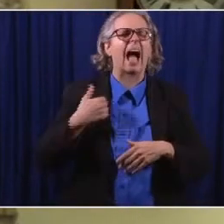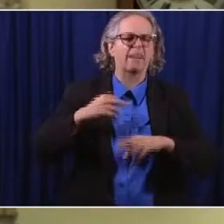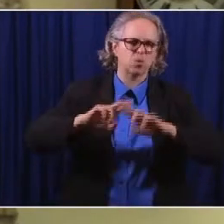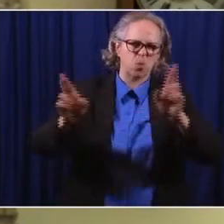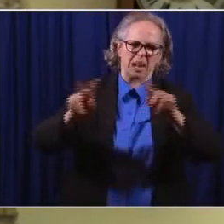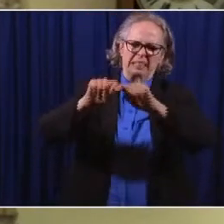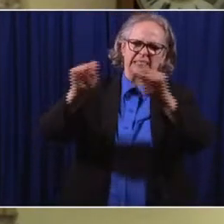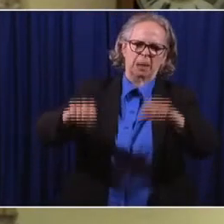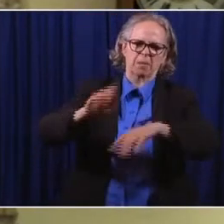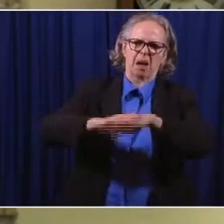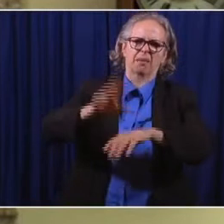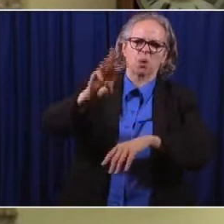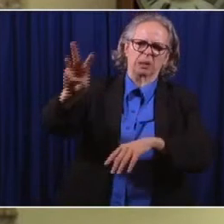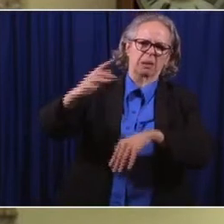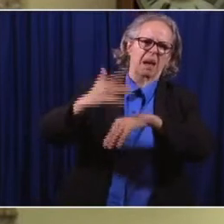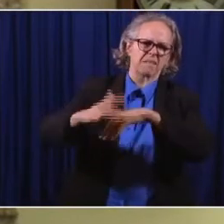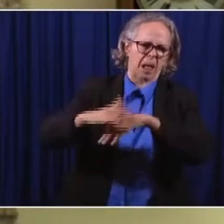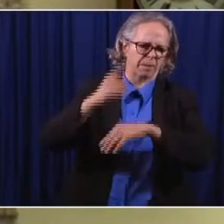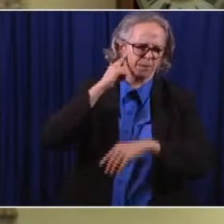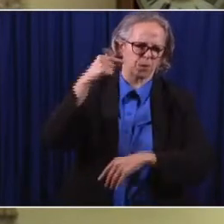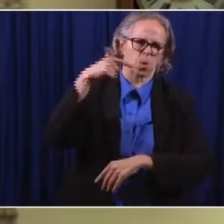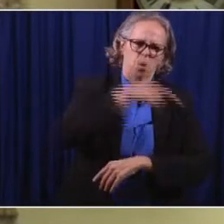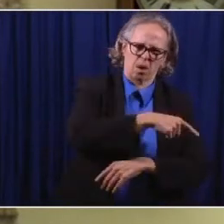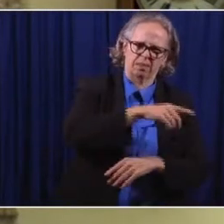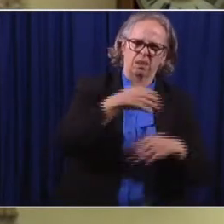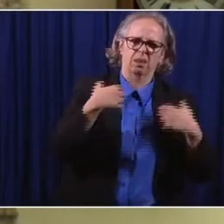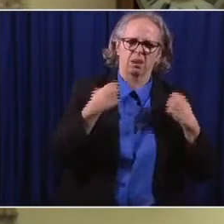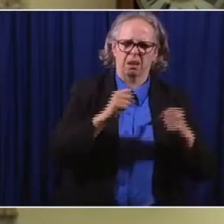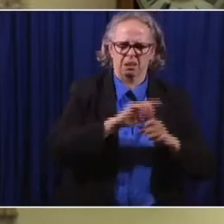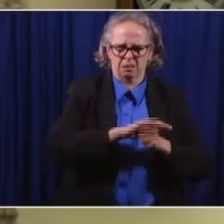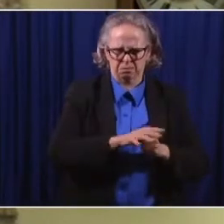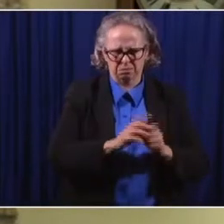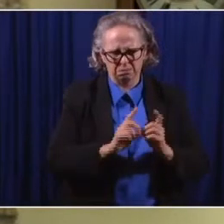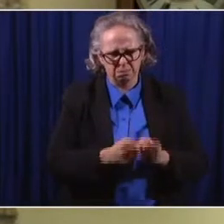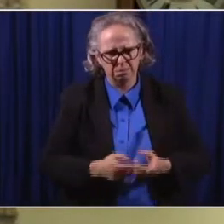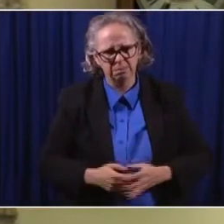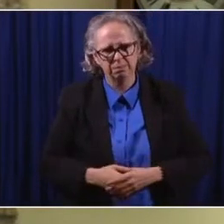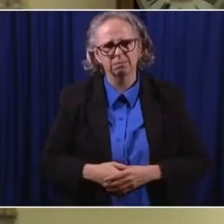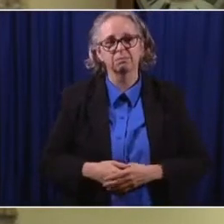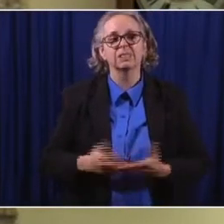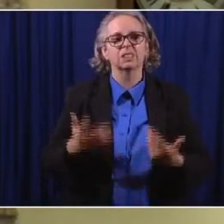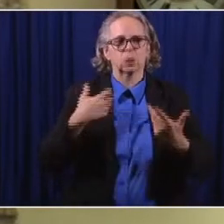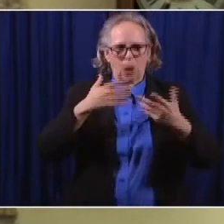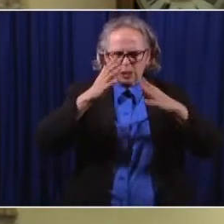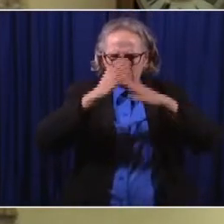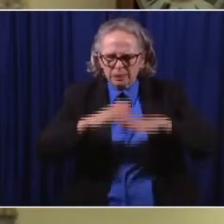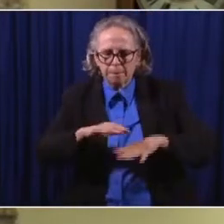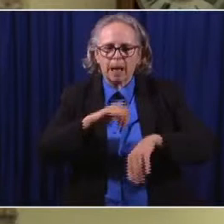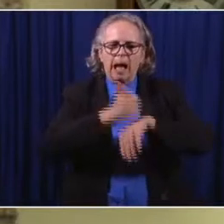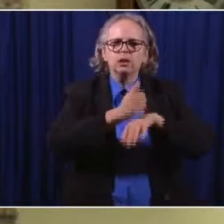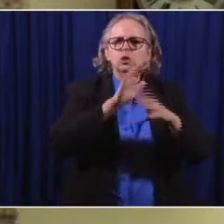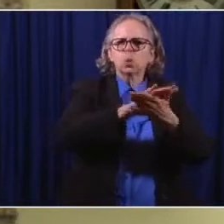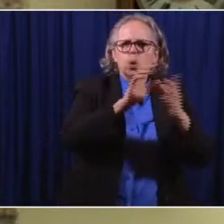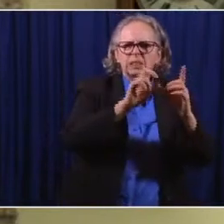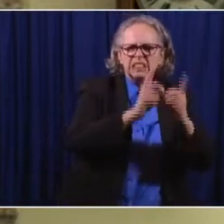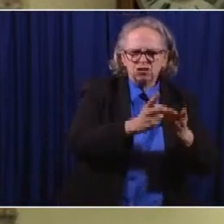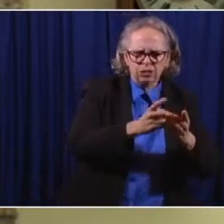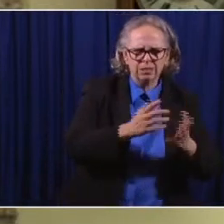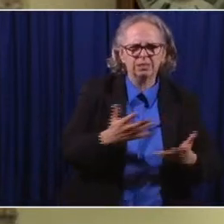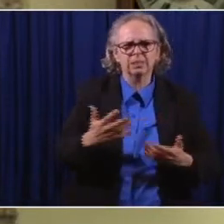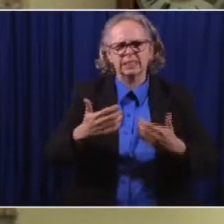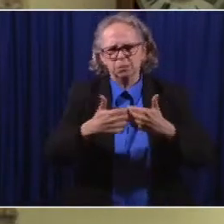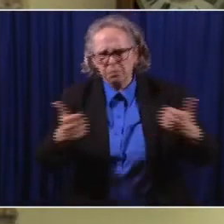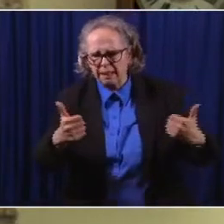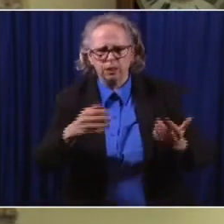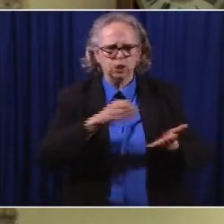will publish this data by school or school district, including a breakdown by students and staff every